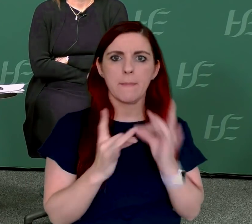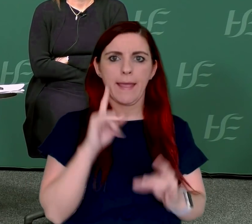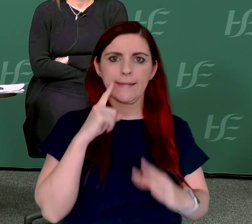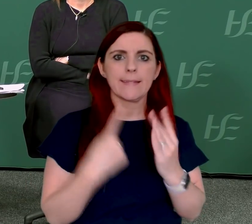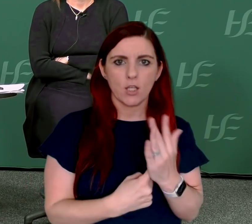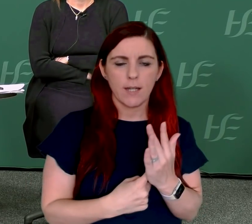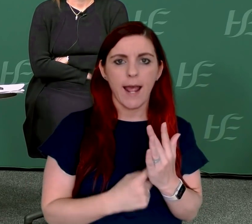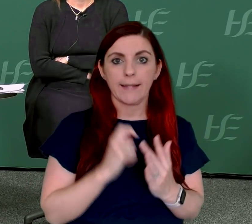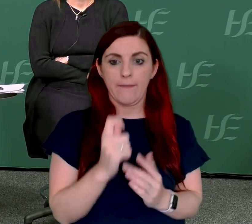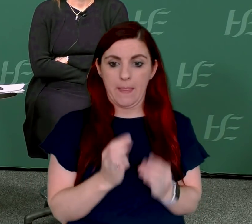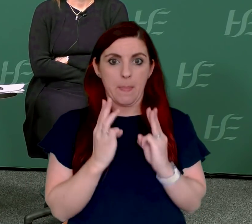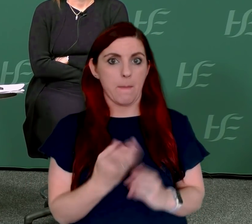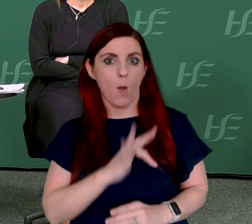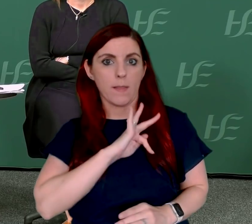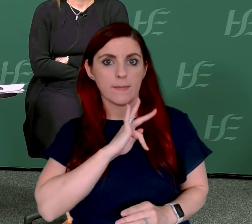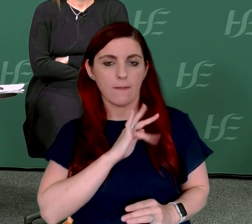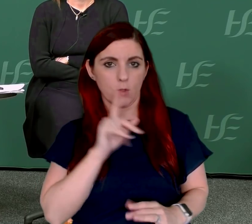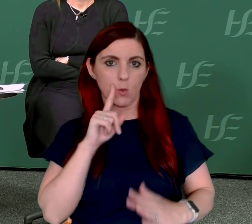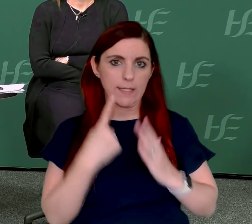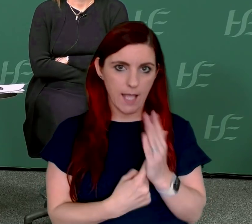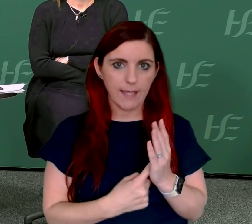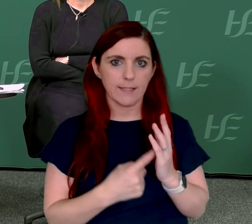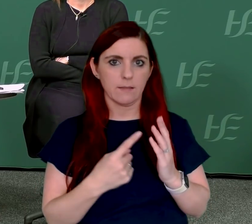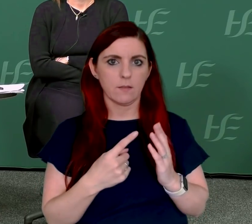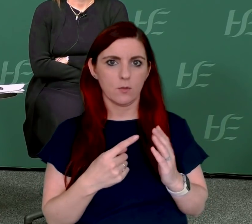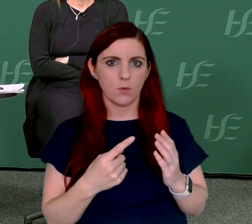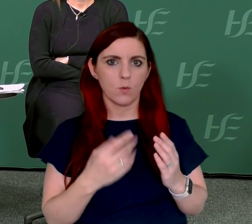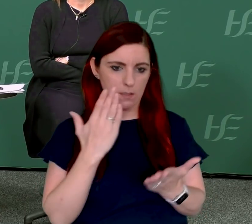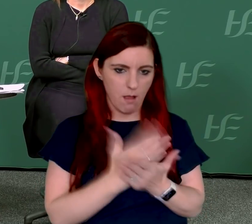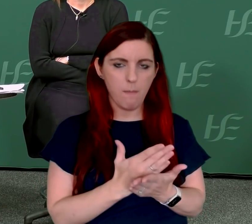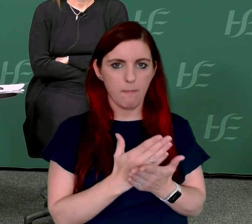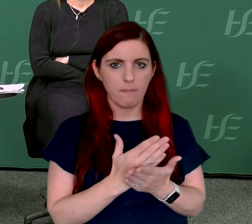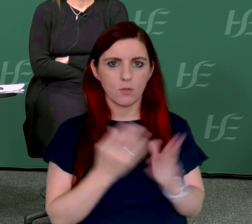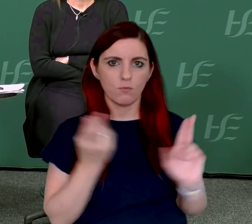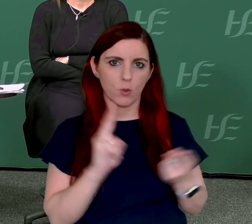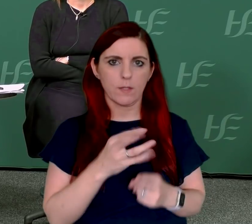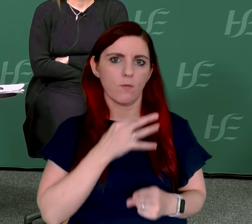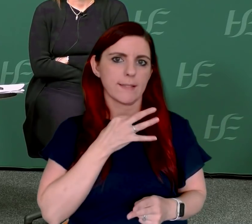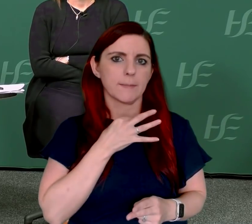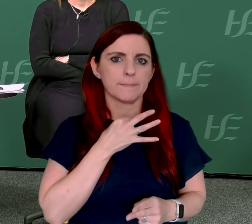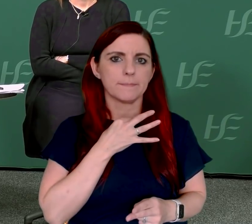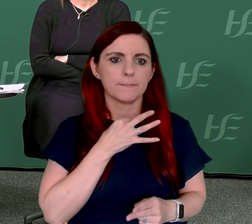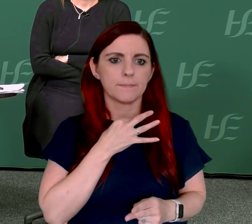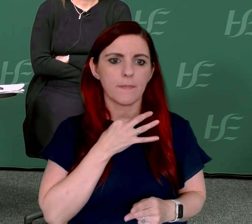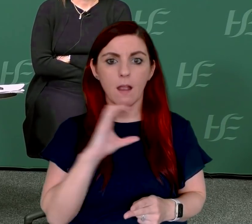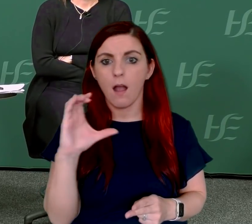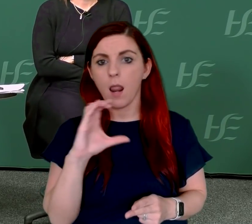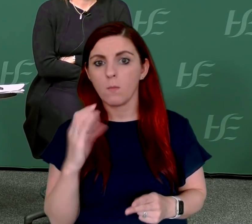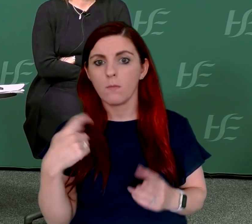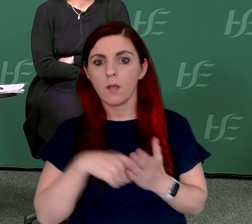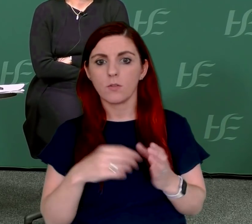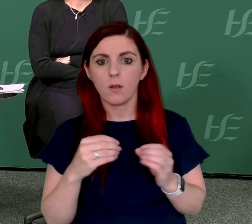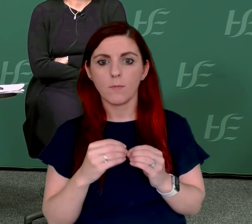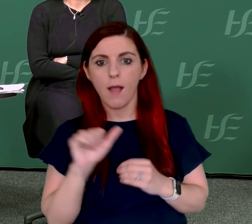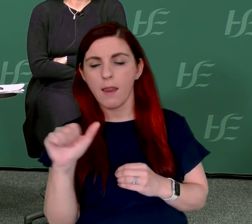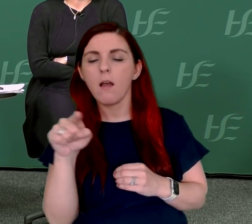and expecting that they would do it to reduce the risks, and particularly on our level 4 hospitals. And Anne and Colin might want to comment on that too. So I think the important